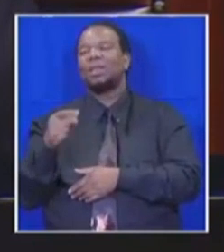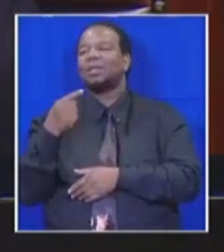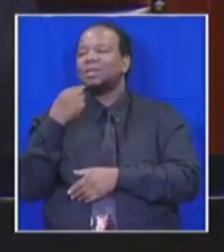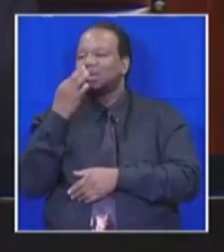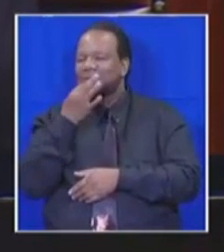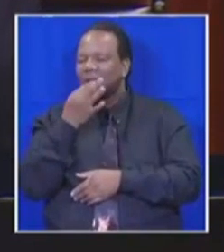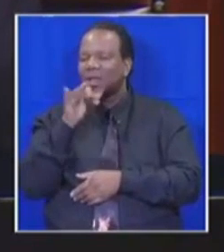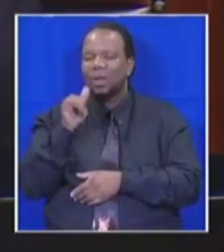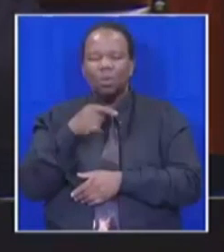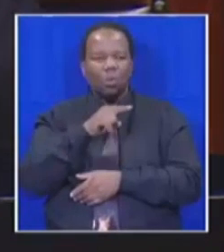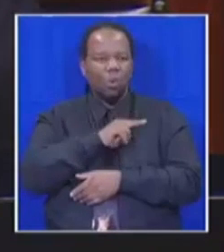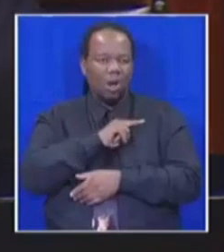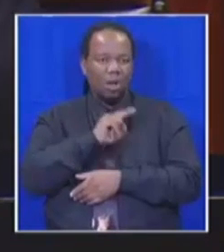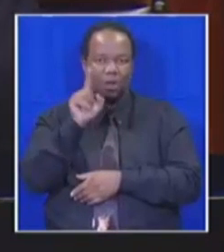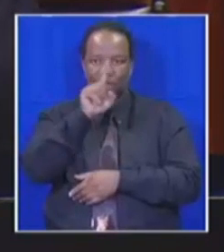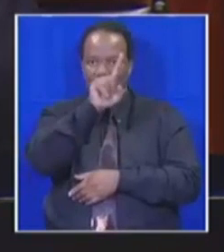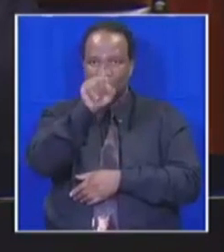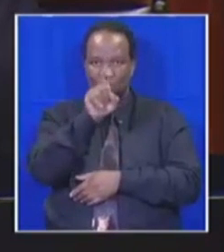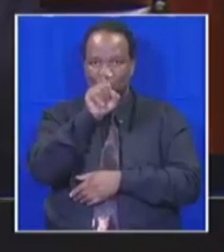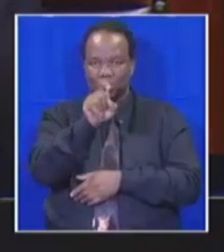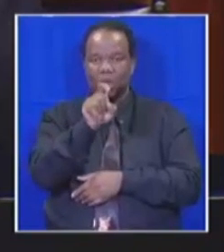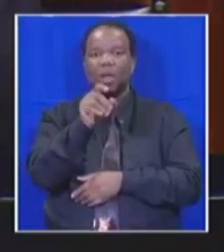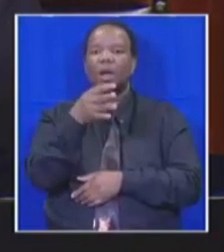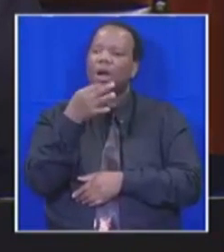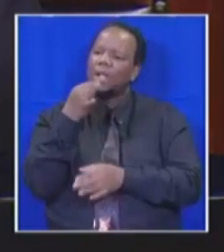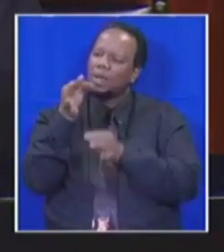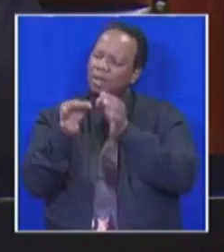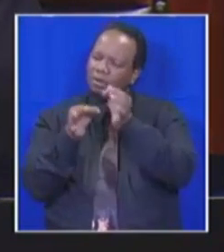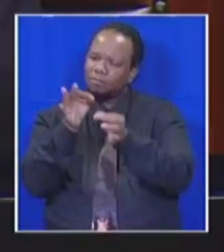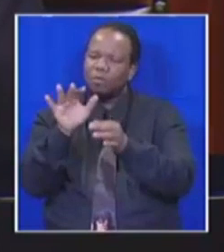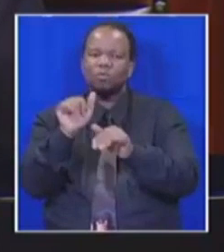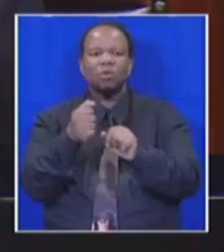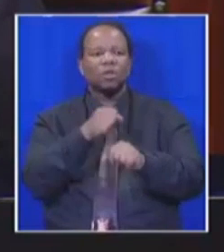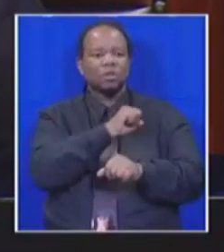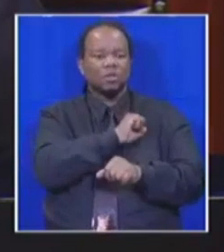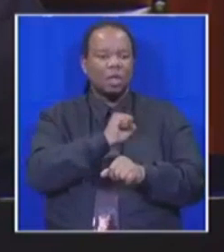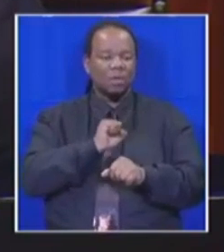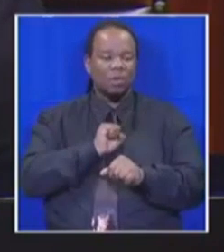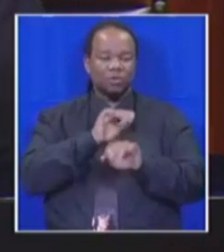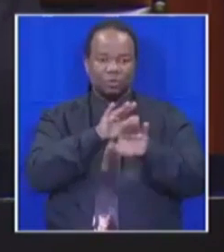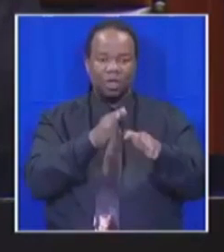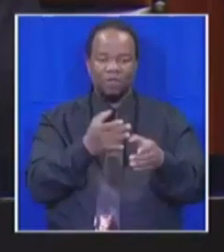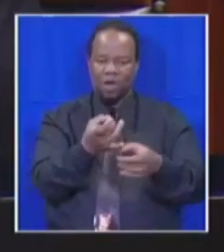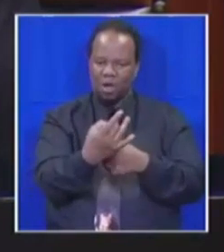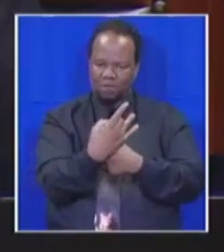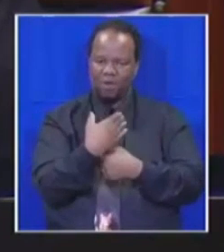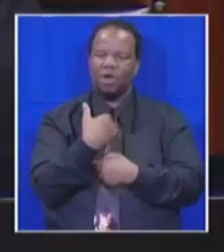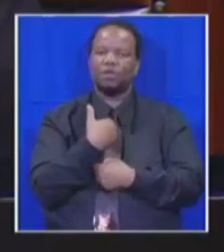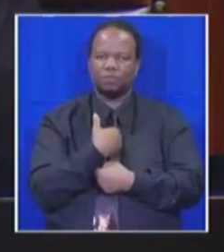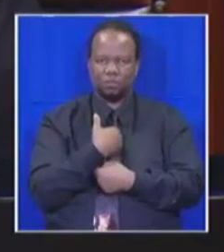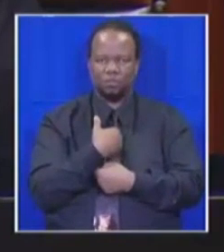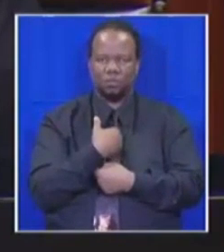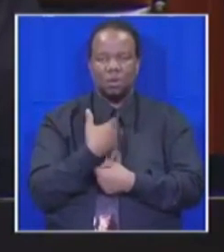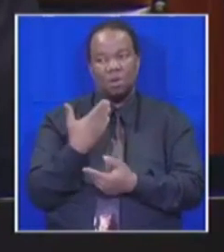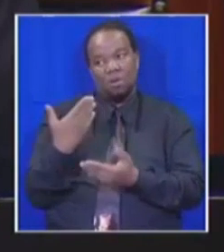was saying that's how I have been advised and that's how the guide goes. But I believe that you made a suggestion that